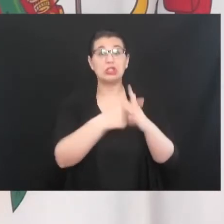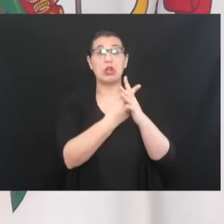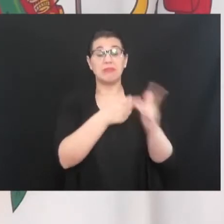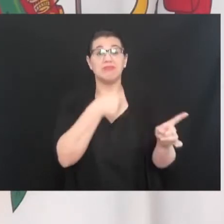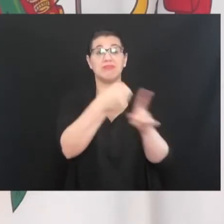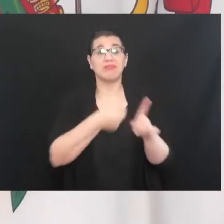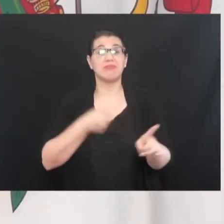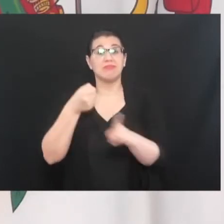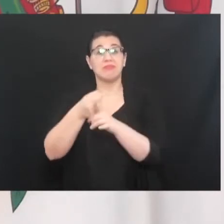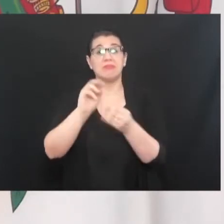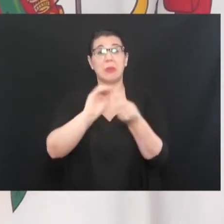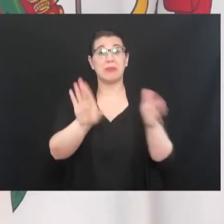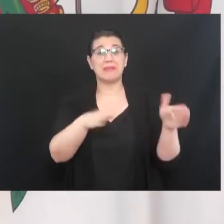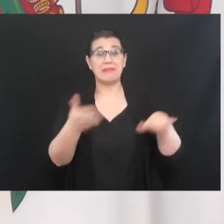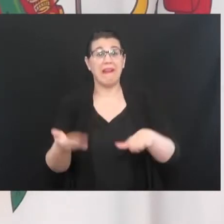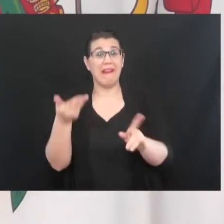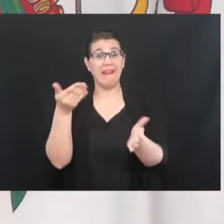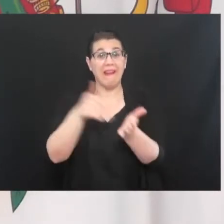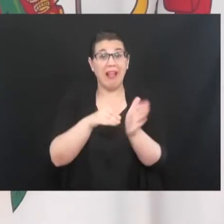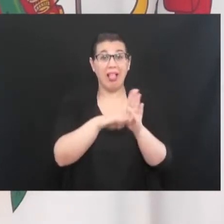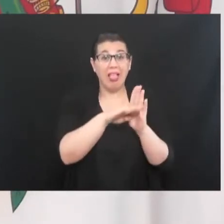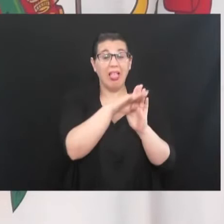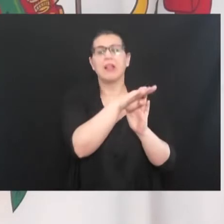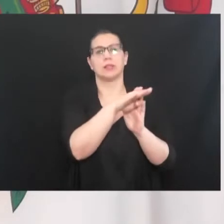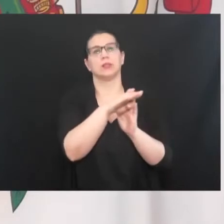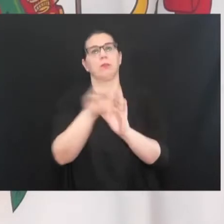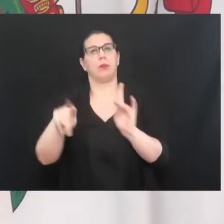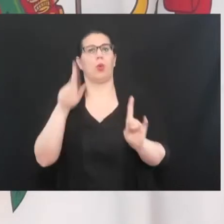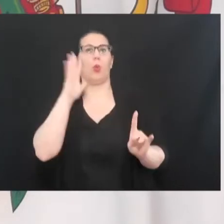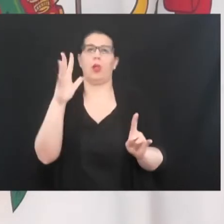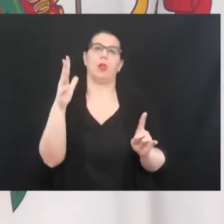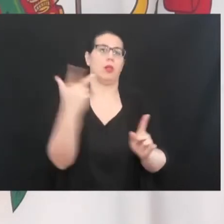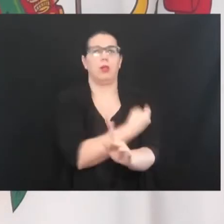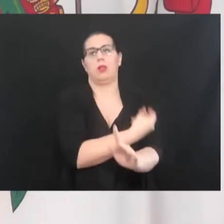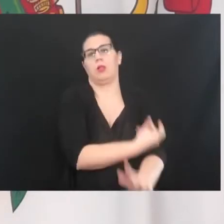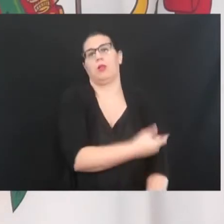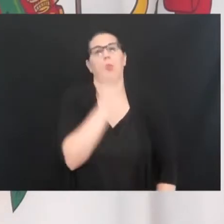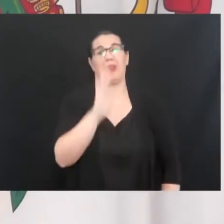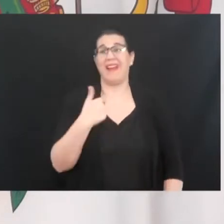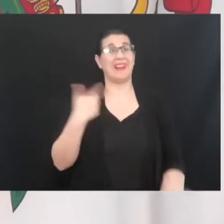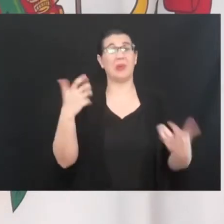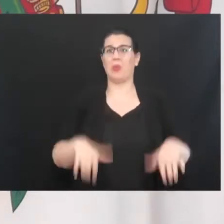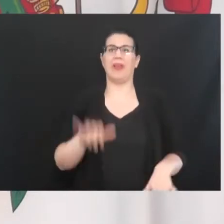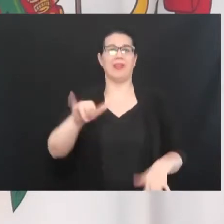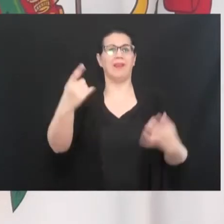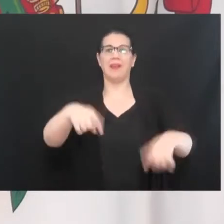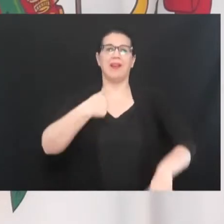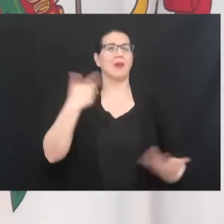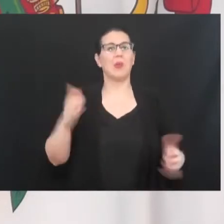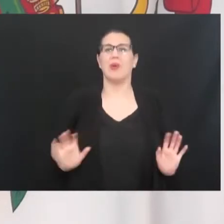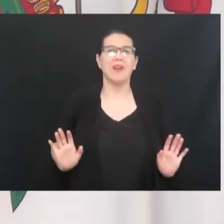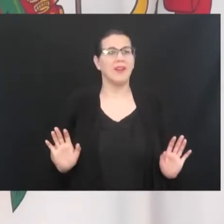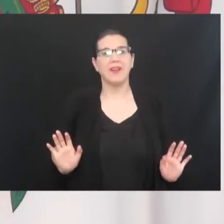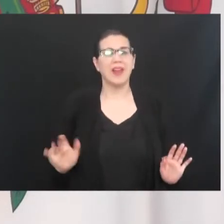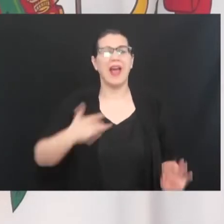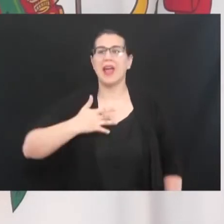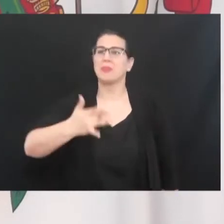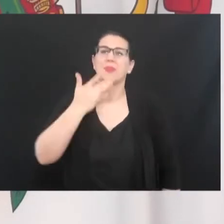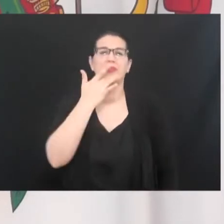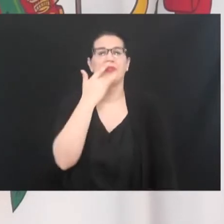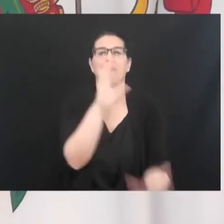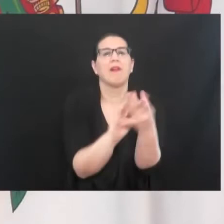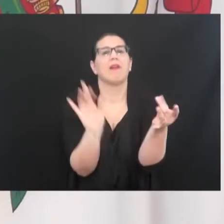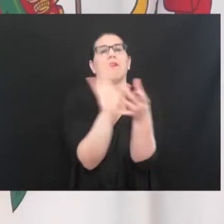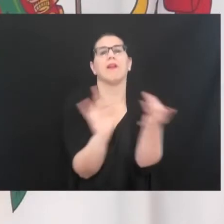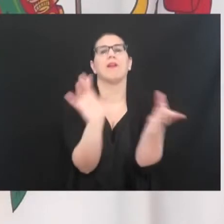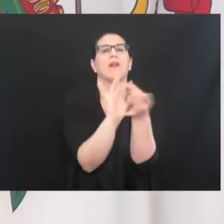dying. There's no consequence that I want, none at all. I'd rather beat my head against the